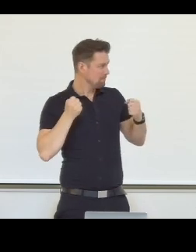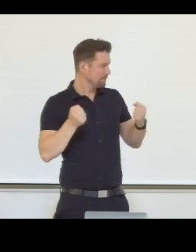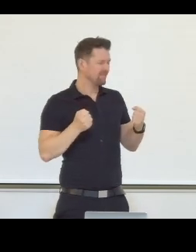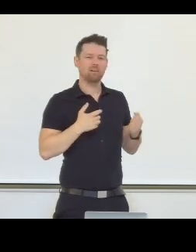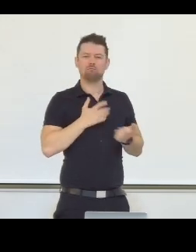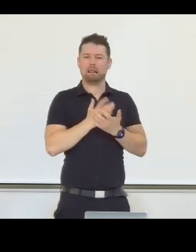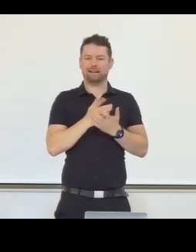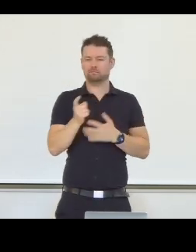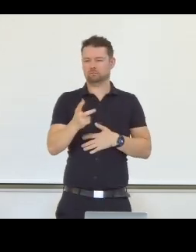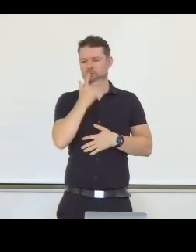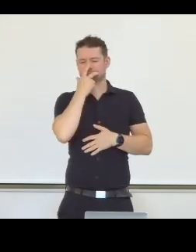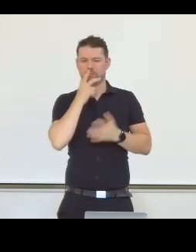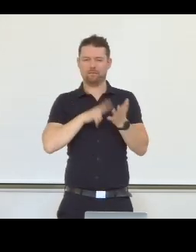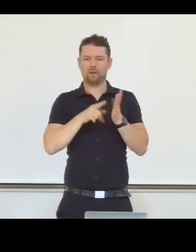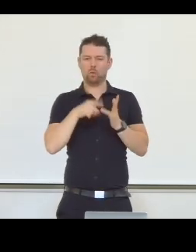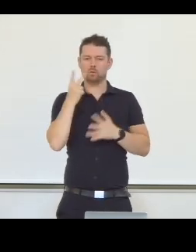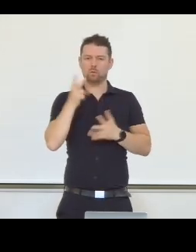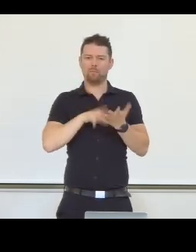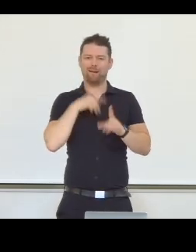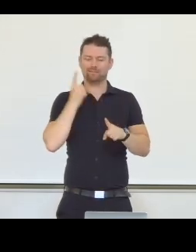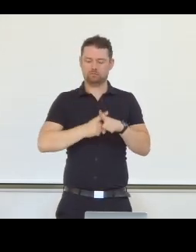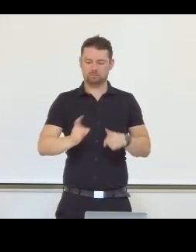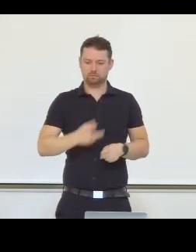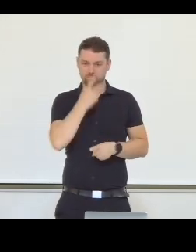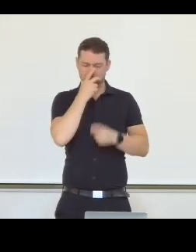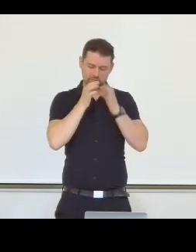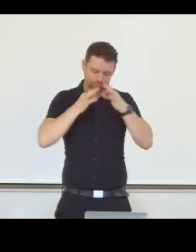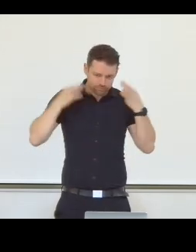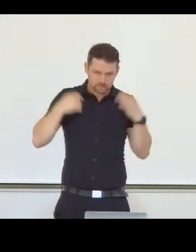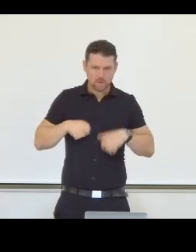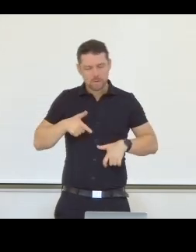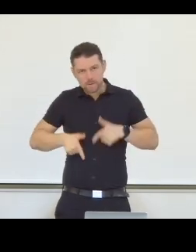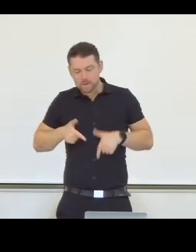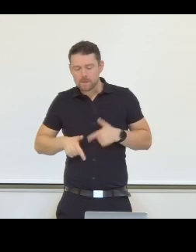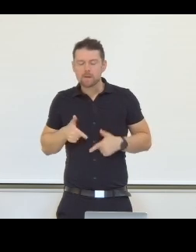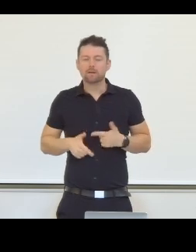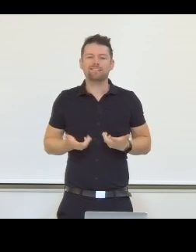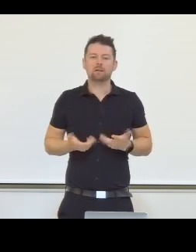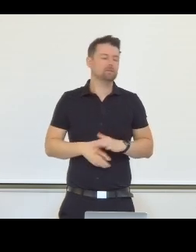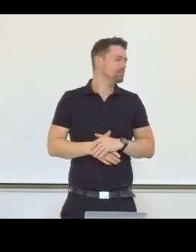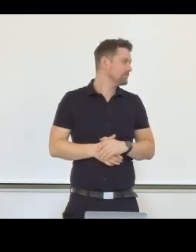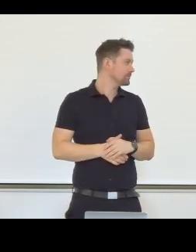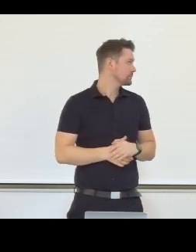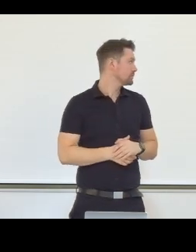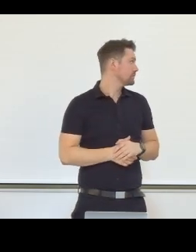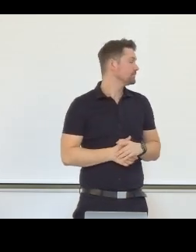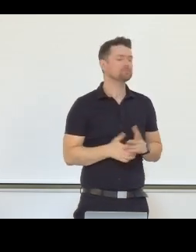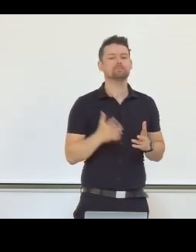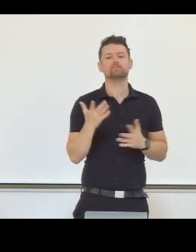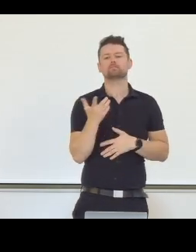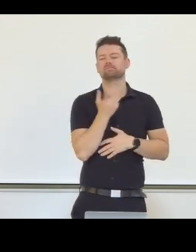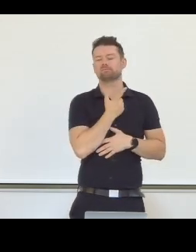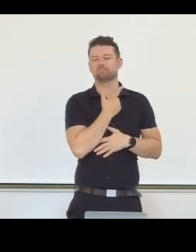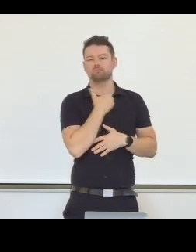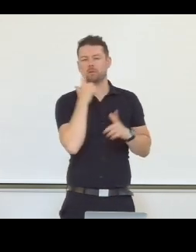max experiment, as we have all the equipment needed for that. Another picture